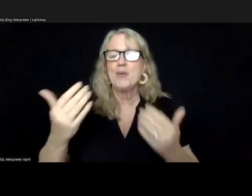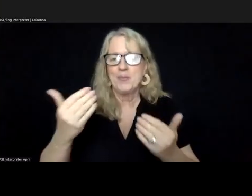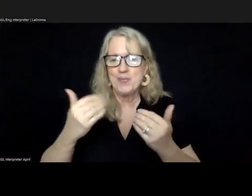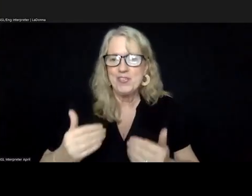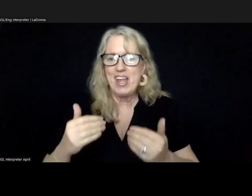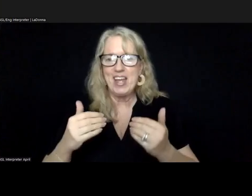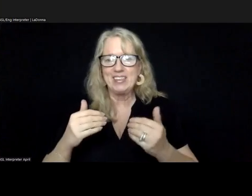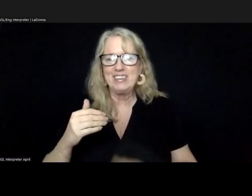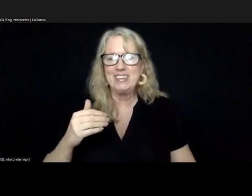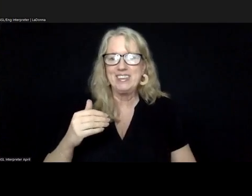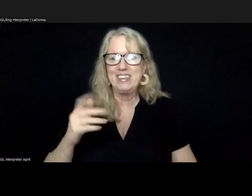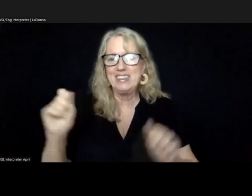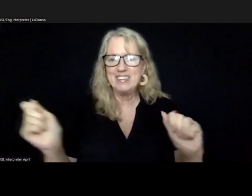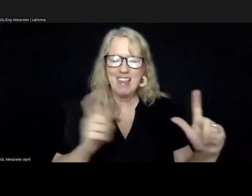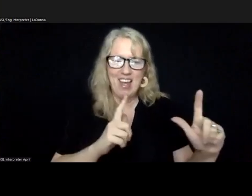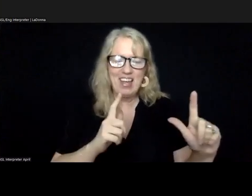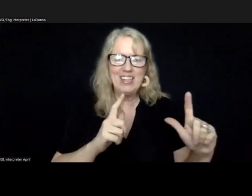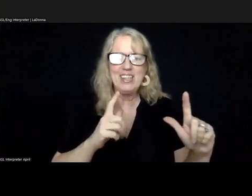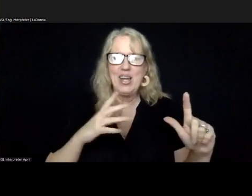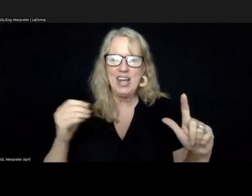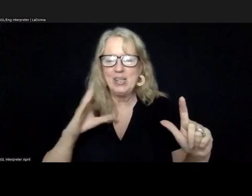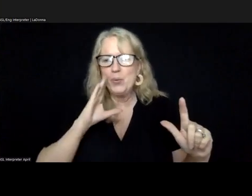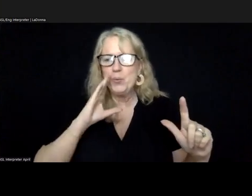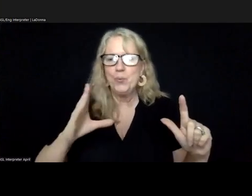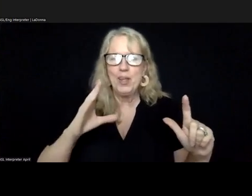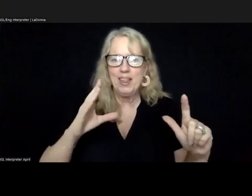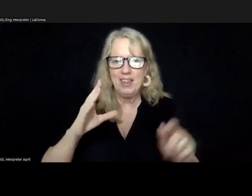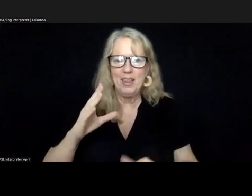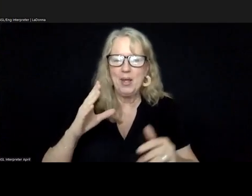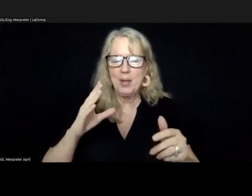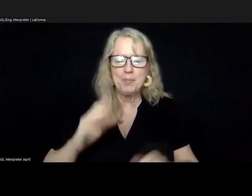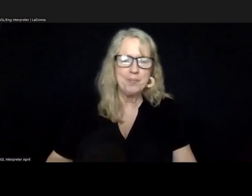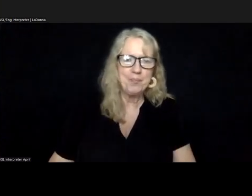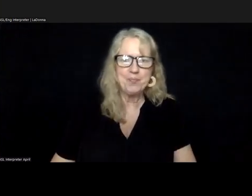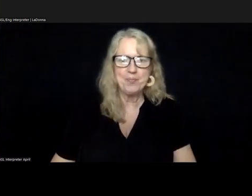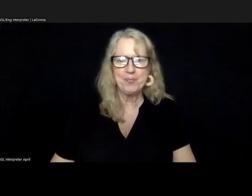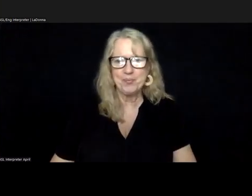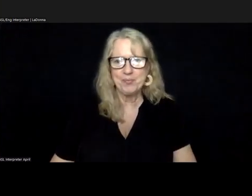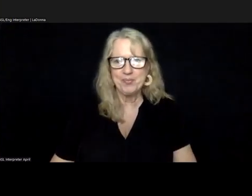next slide. And I'm going to bring up,